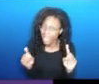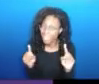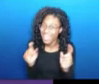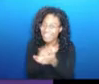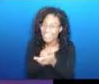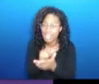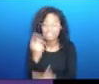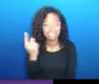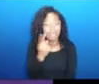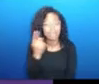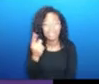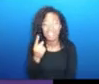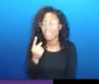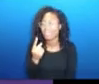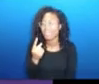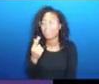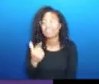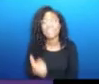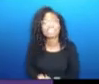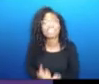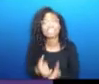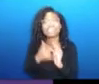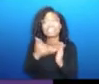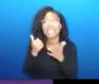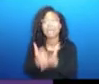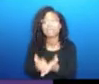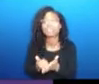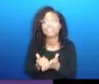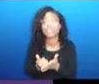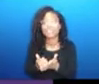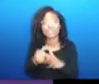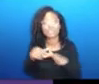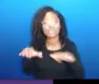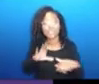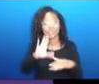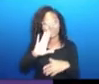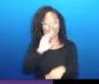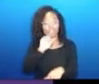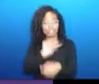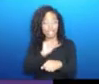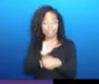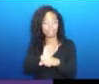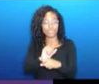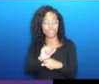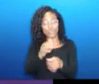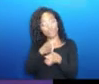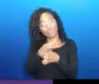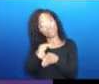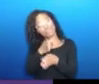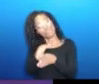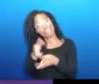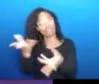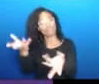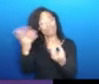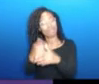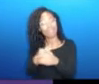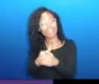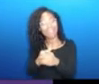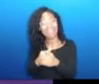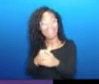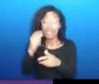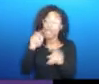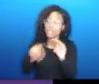something that just helps you fulfill your dream, your career. We look at successful